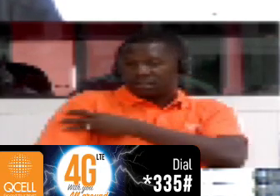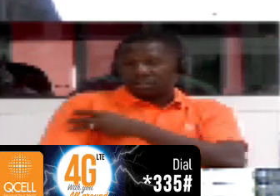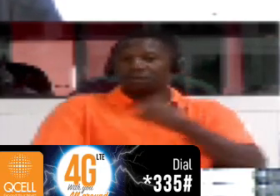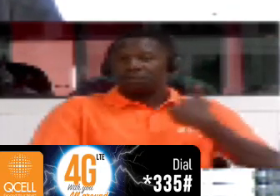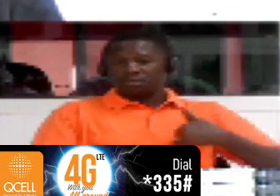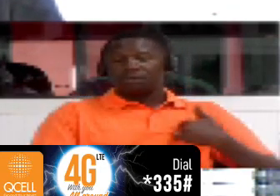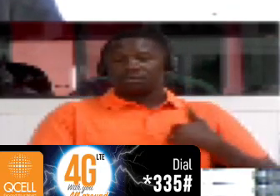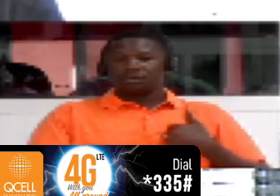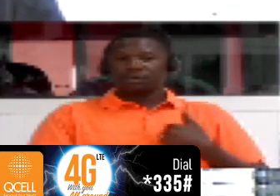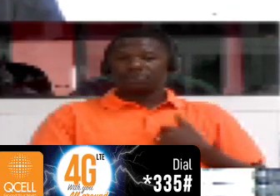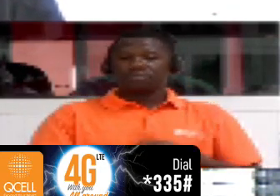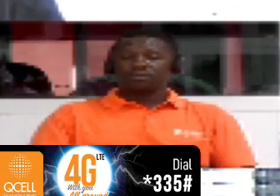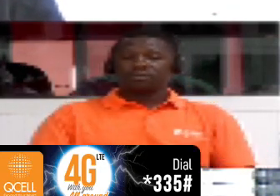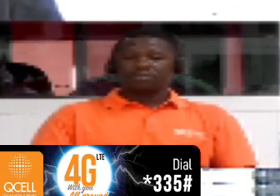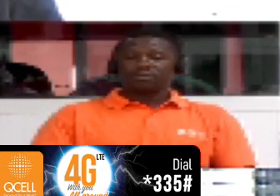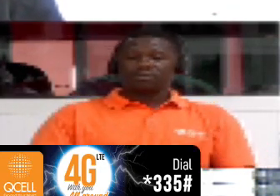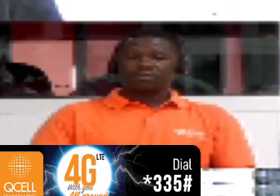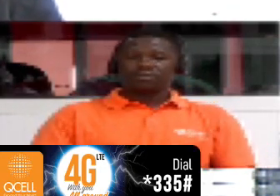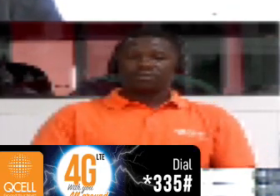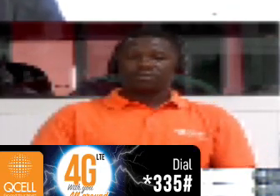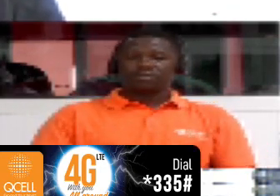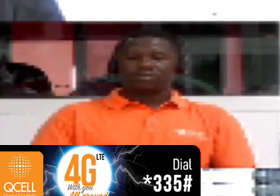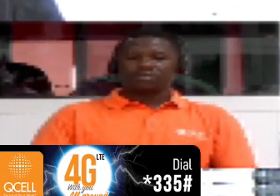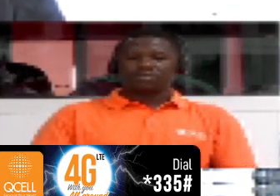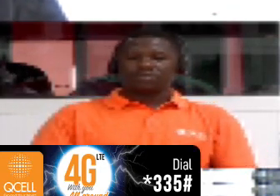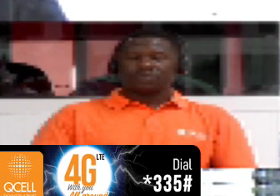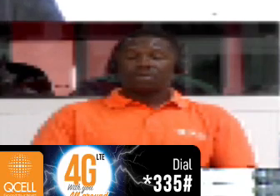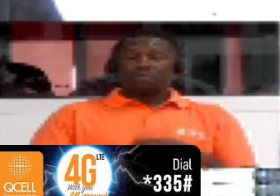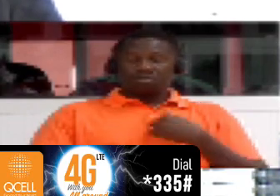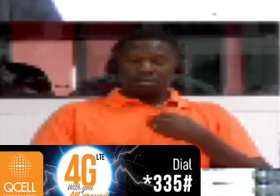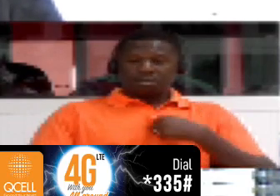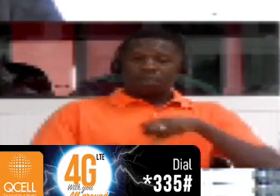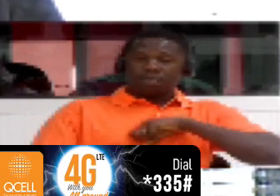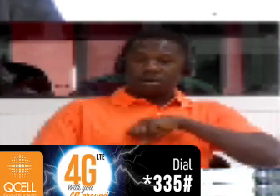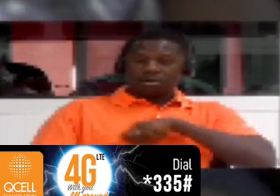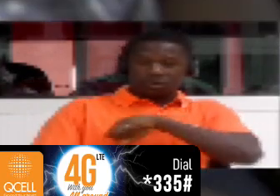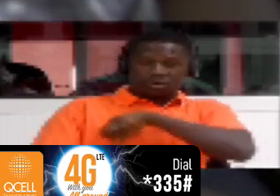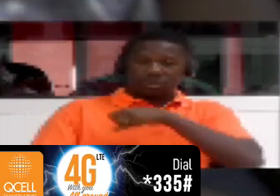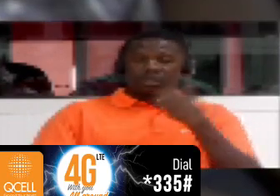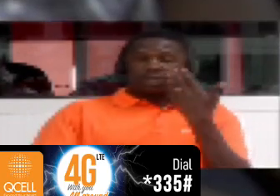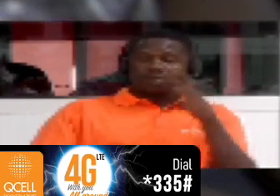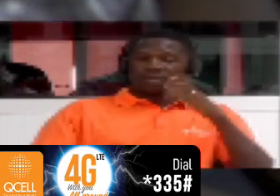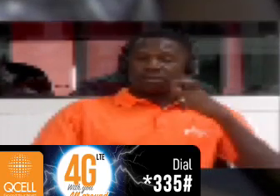sergeant. Ndela motango se kafuikang ntenga na couple palace ota. So